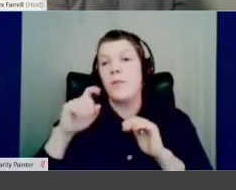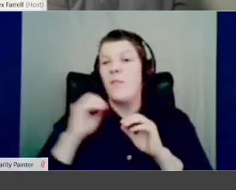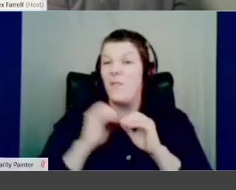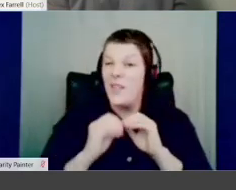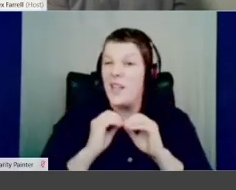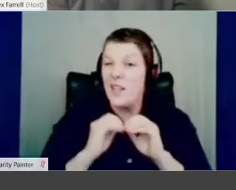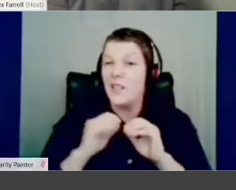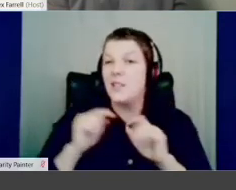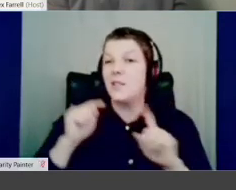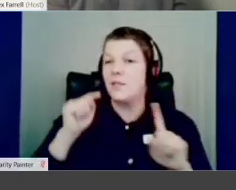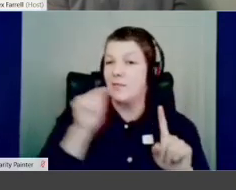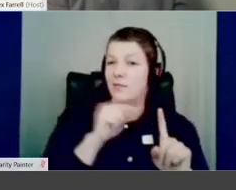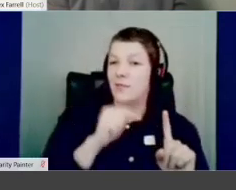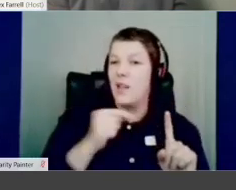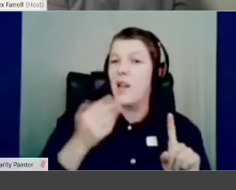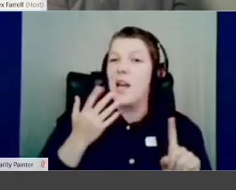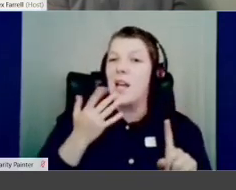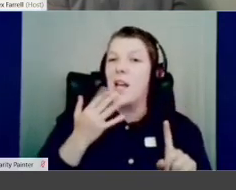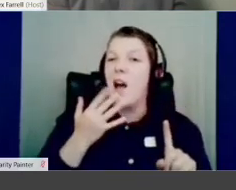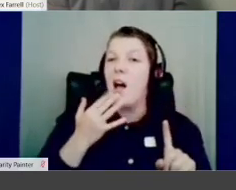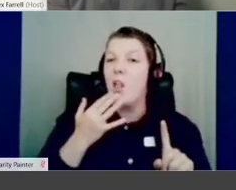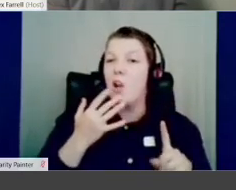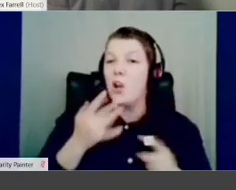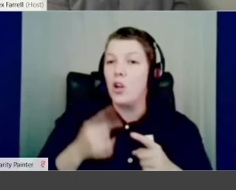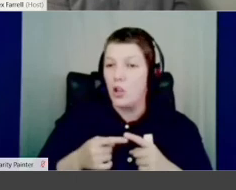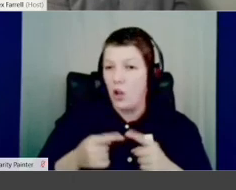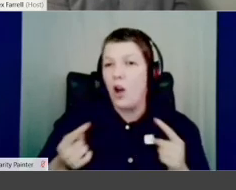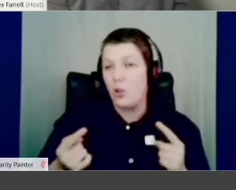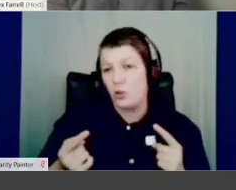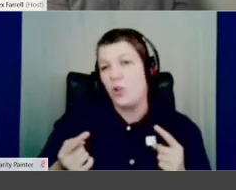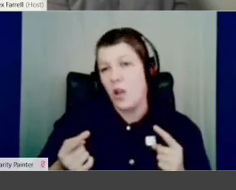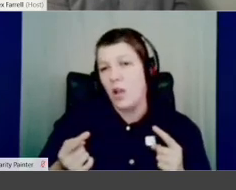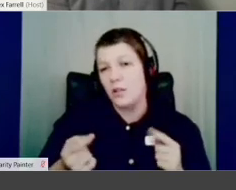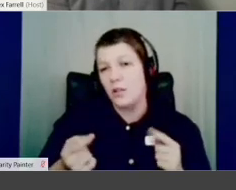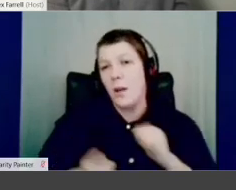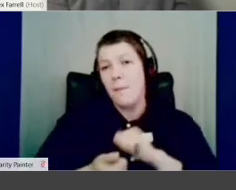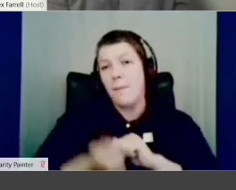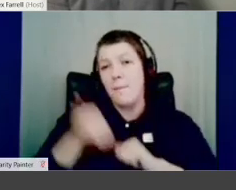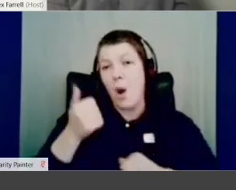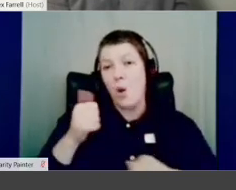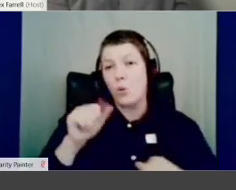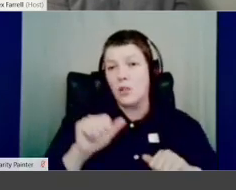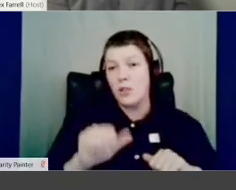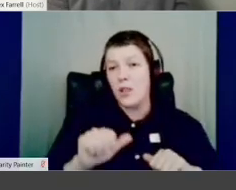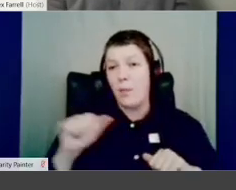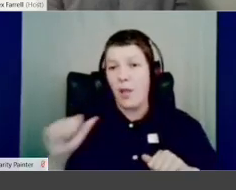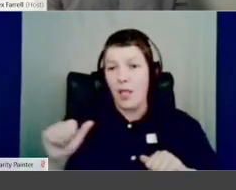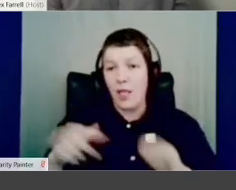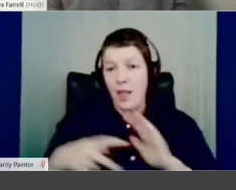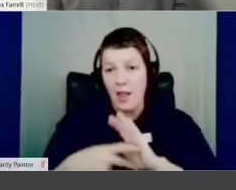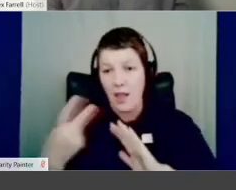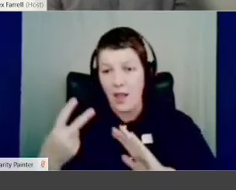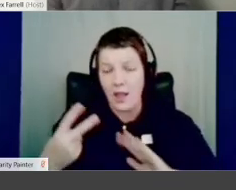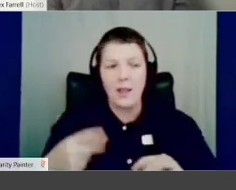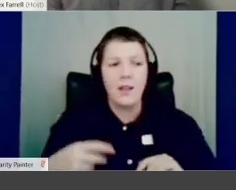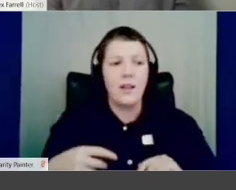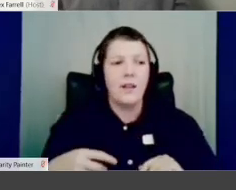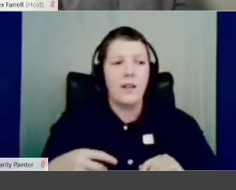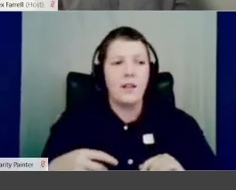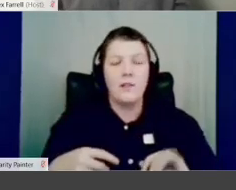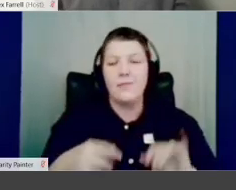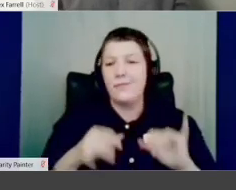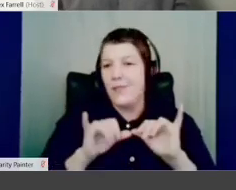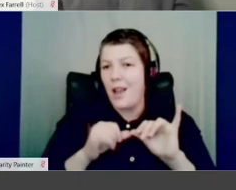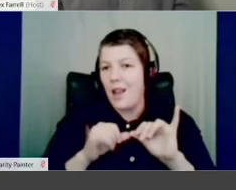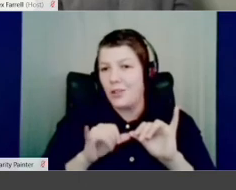color contrast. Most of the rest of AA, if a designer and or an engineer, because these